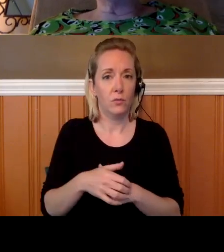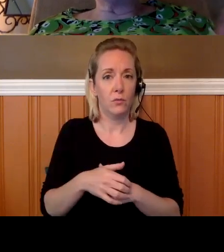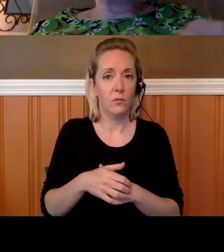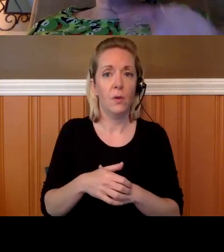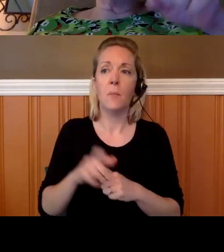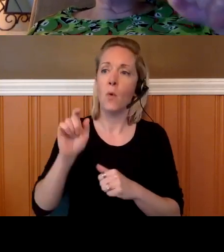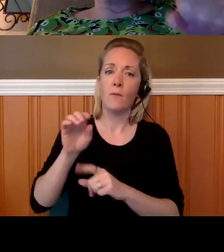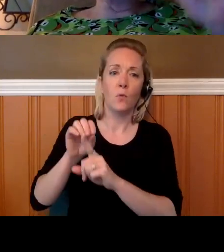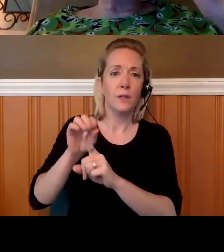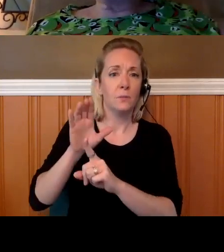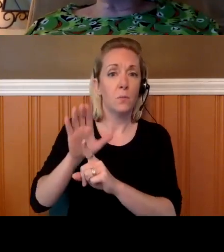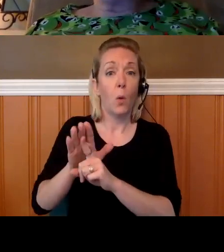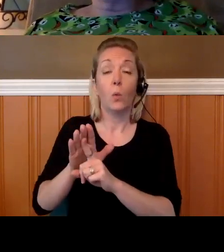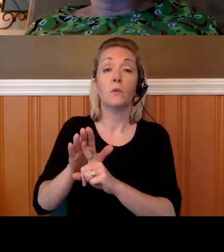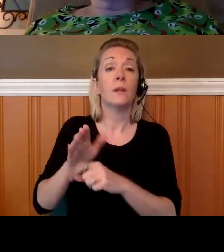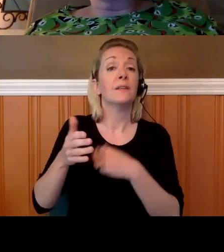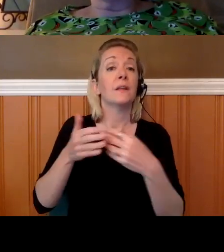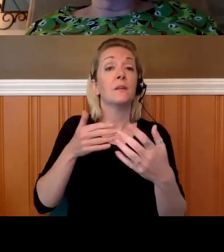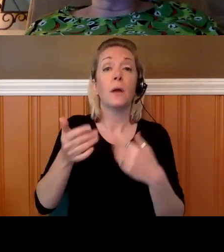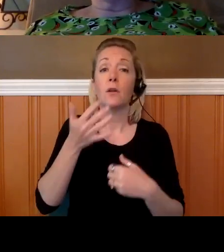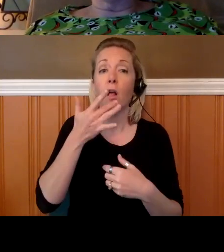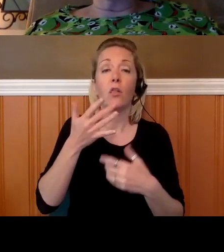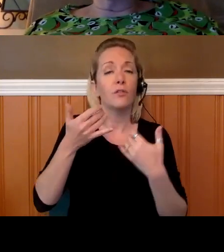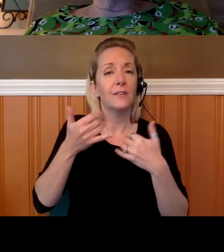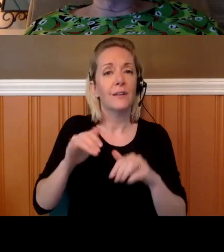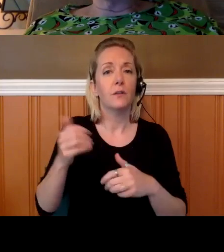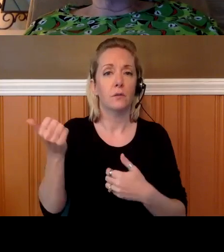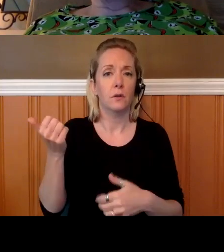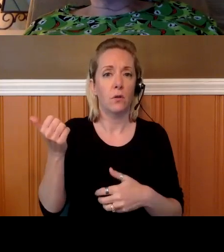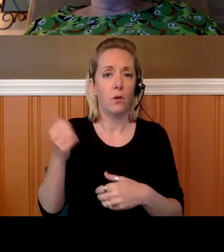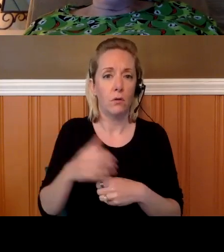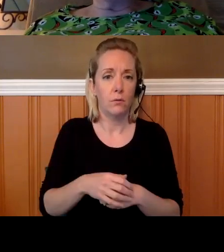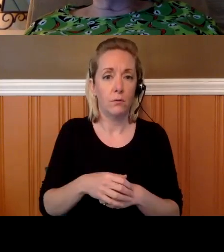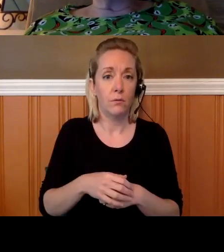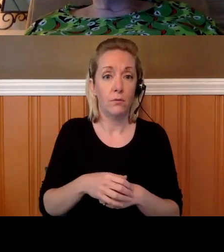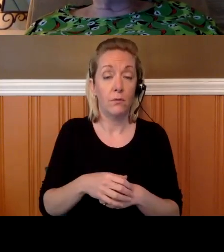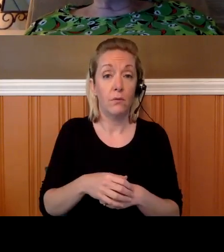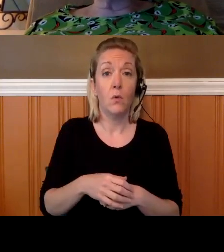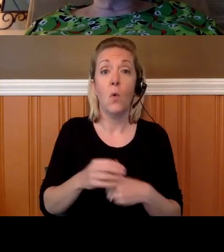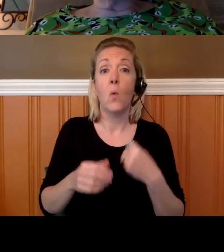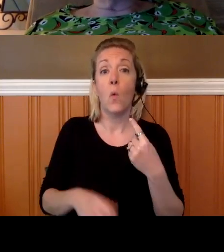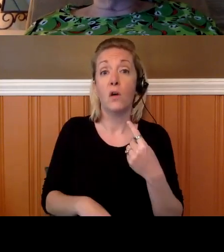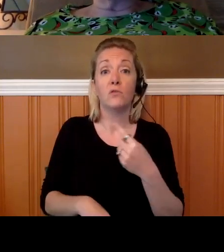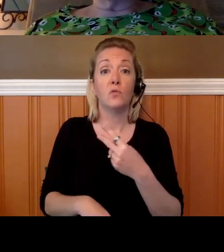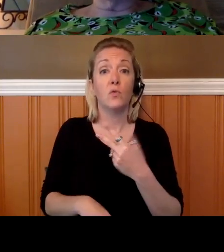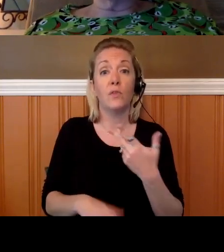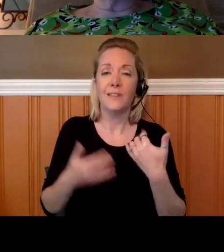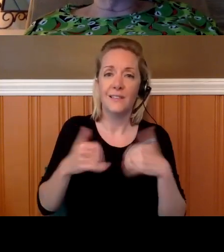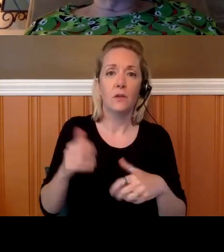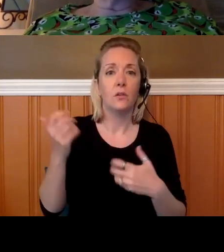that even if it's purple, it's a guitar. All of these are also